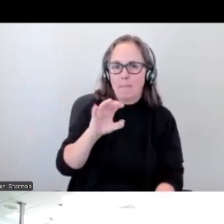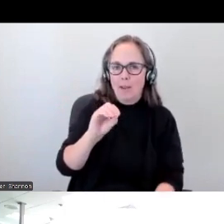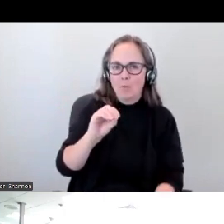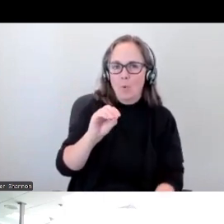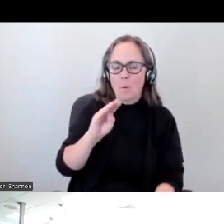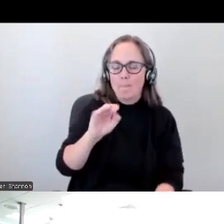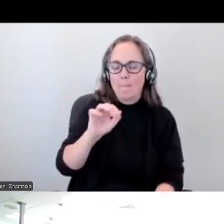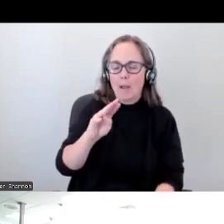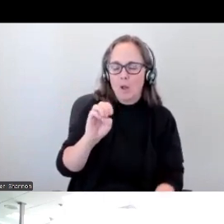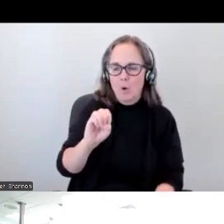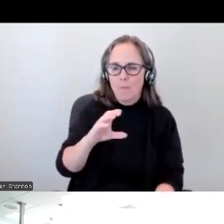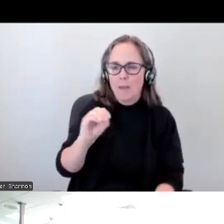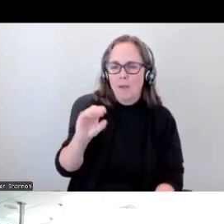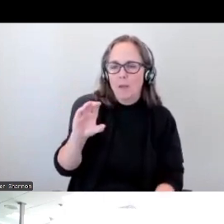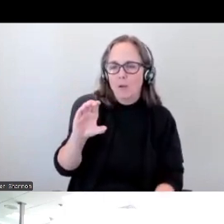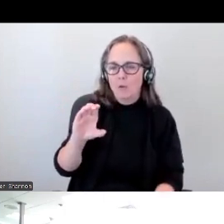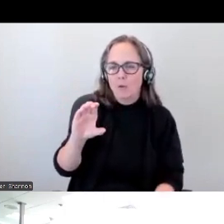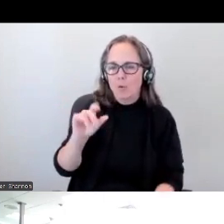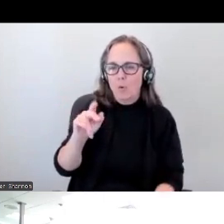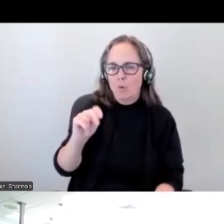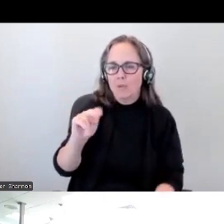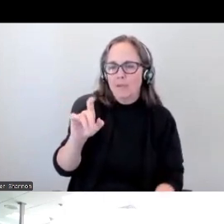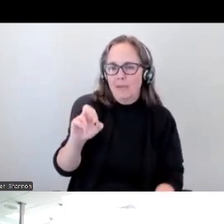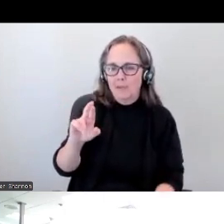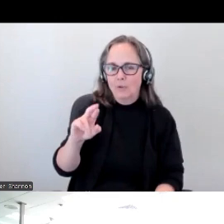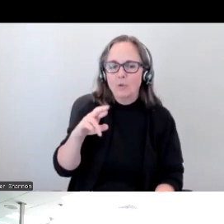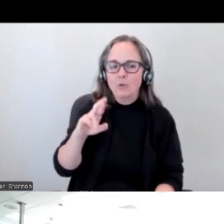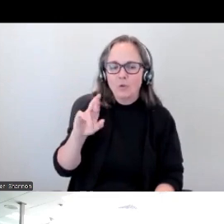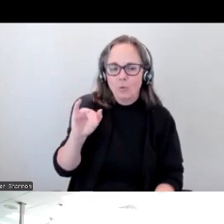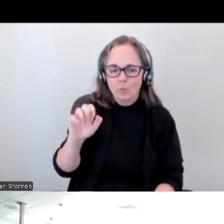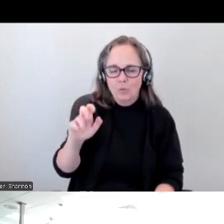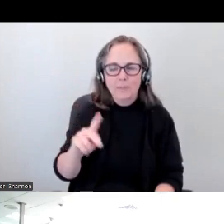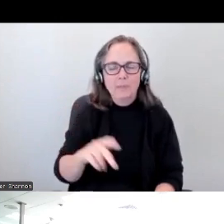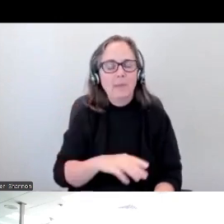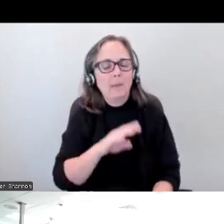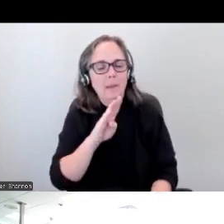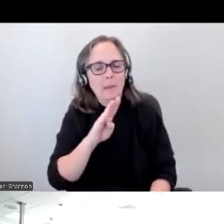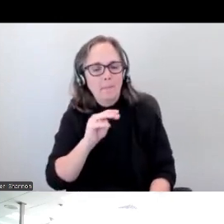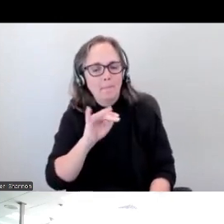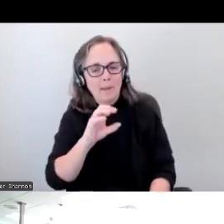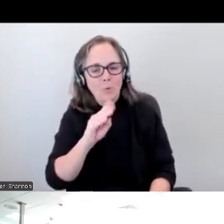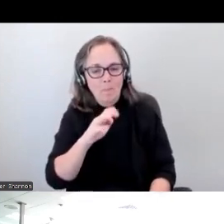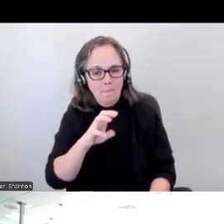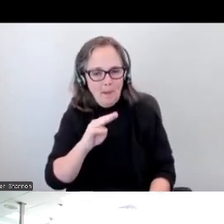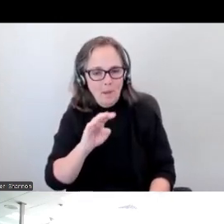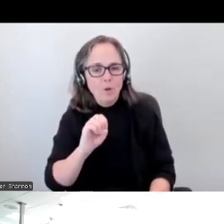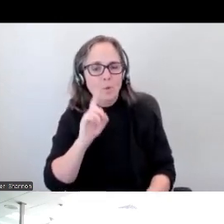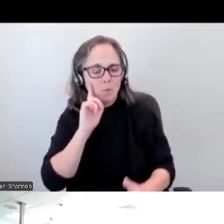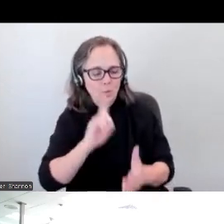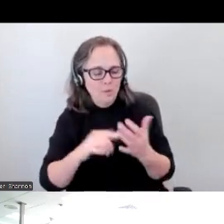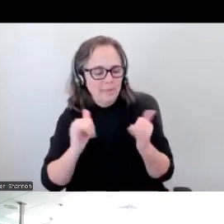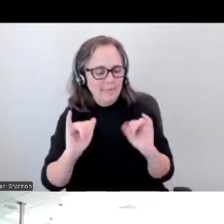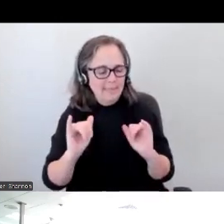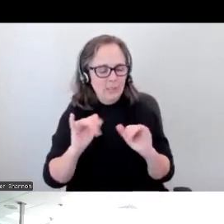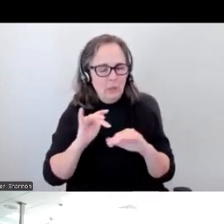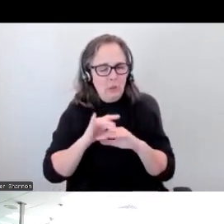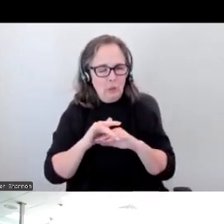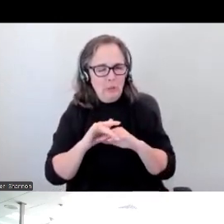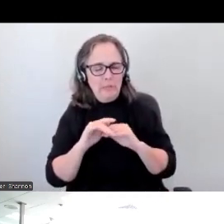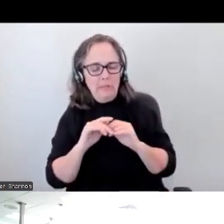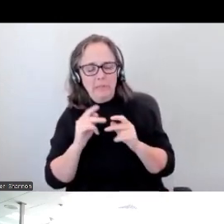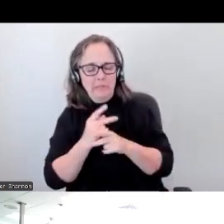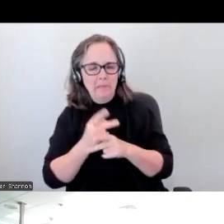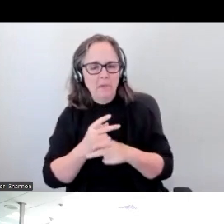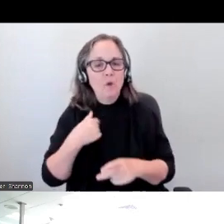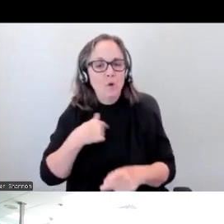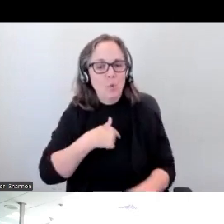cancer risk? So the microbiome research is very much kind of still at that early black box phase. We